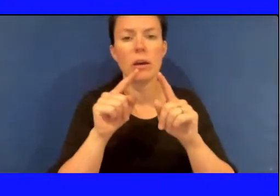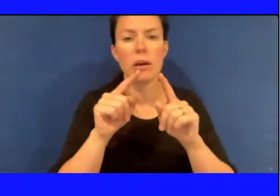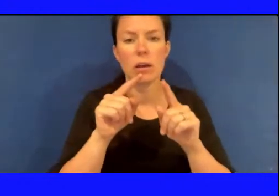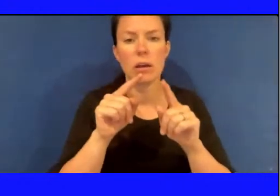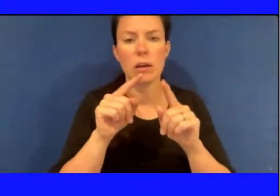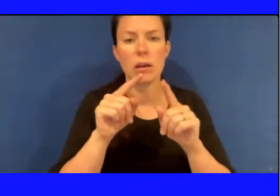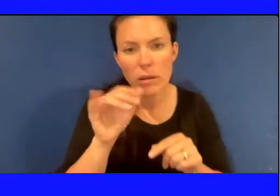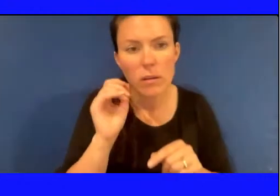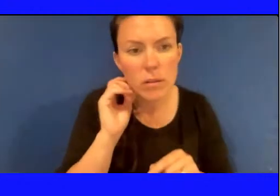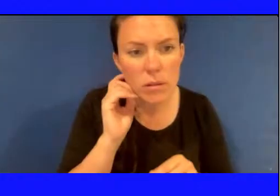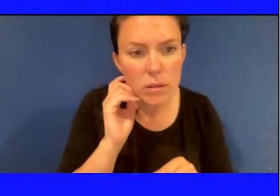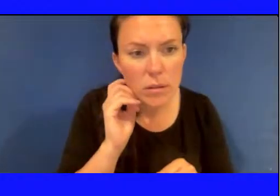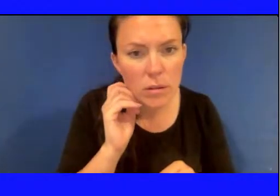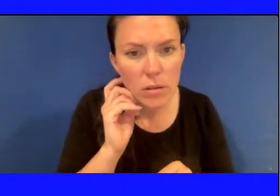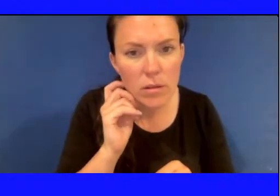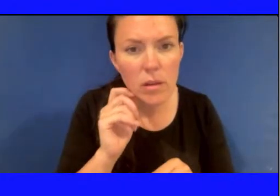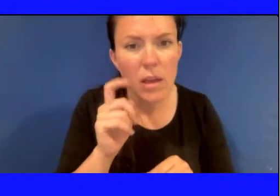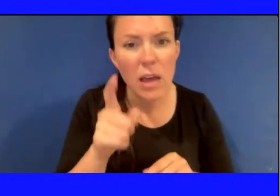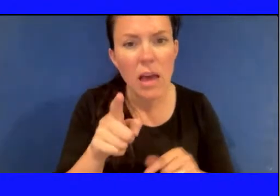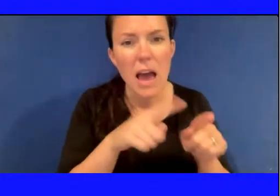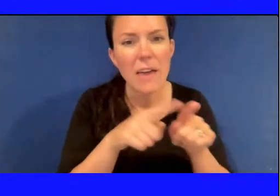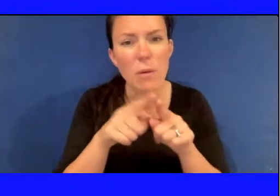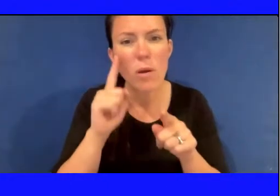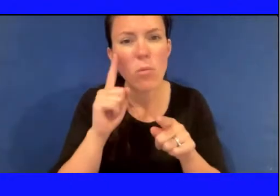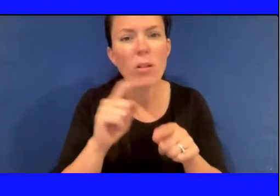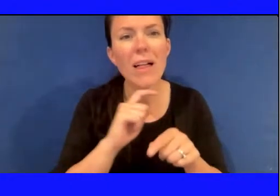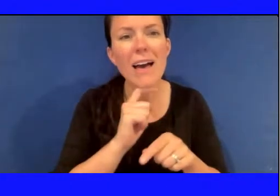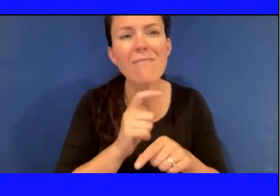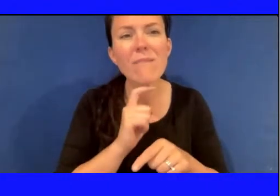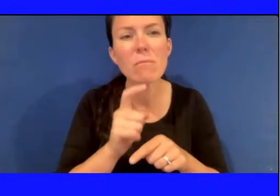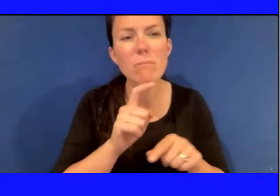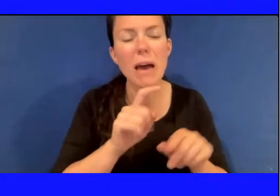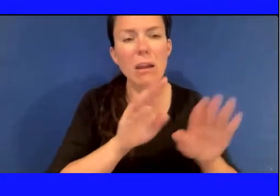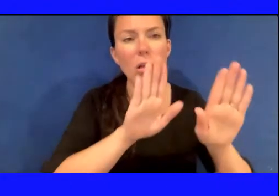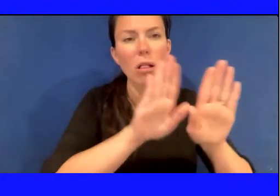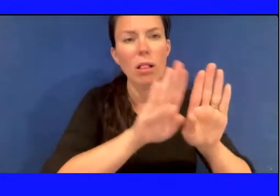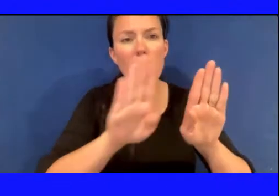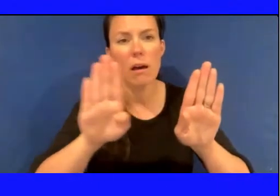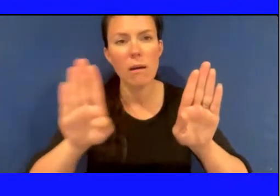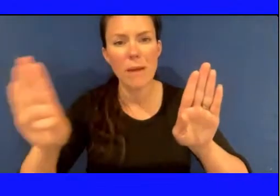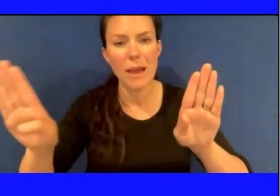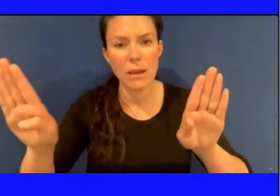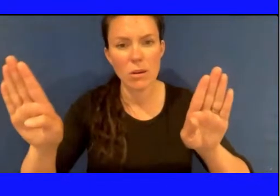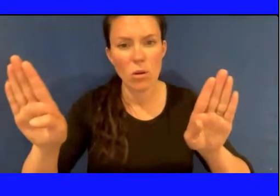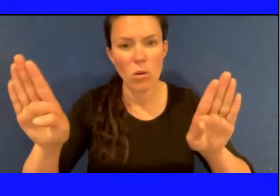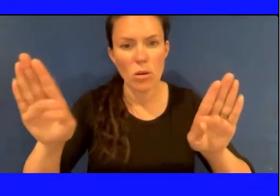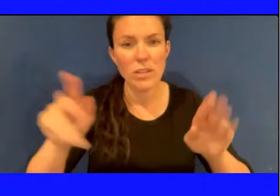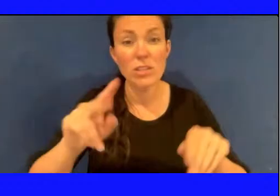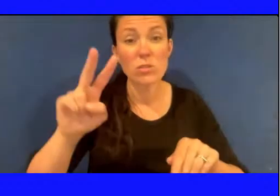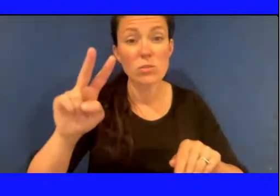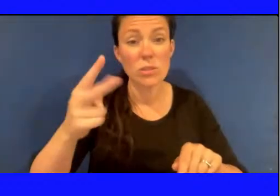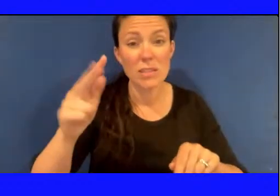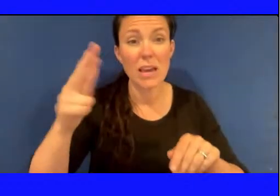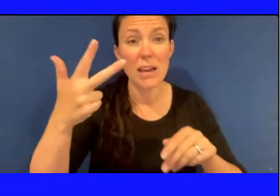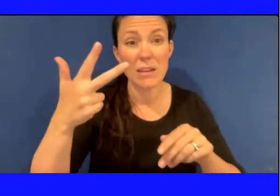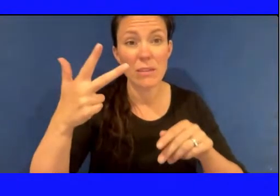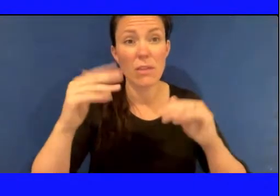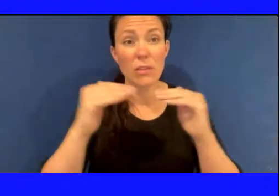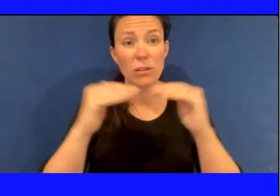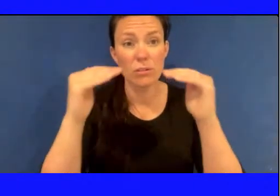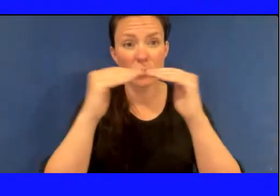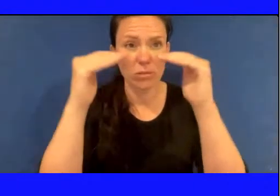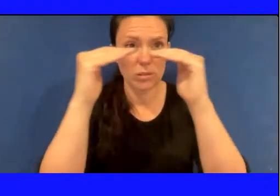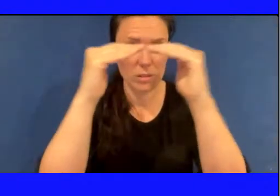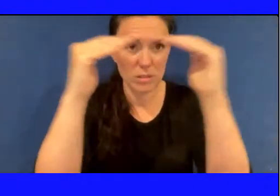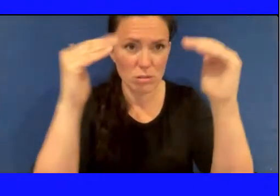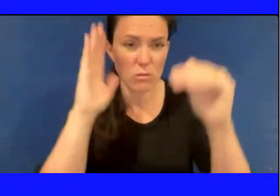materiality. That's going to be metal panels along the base, and that's where the second and third stories will be the